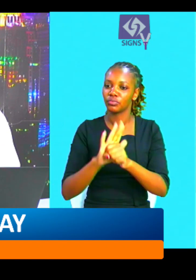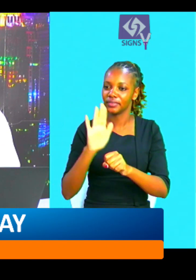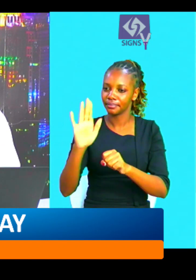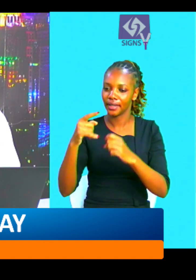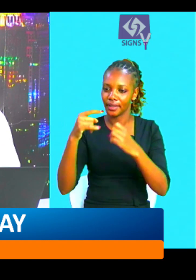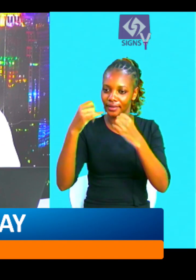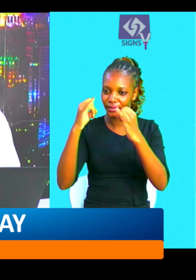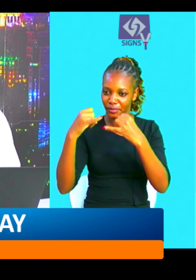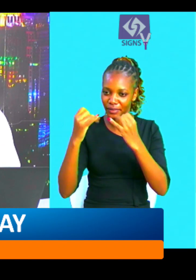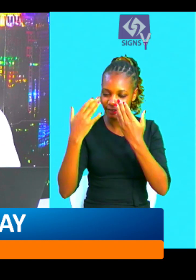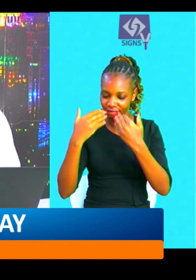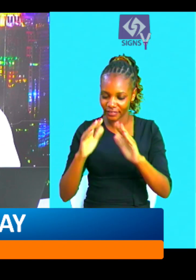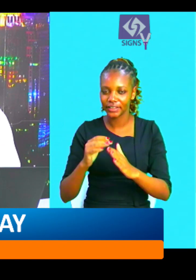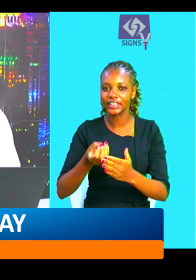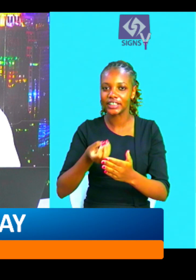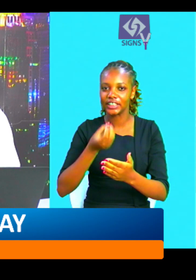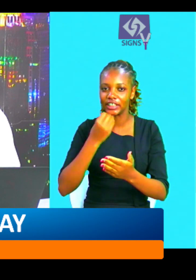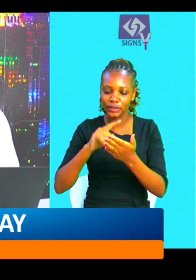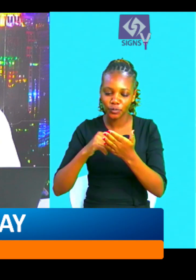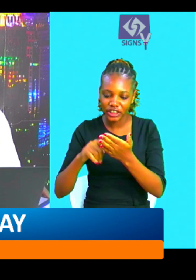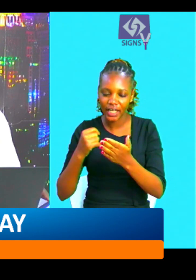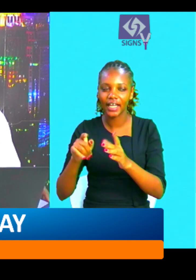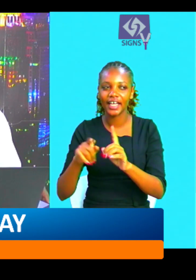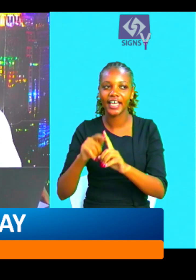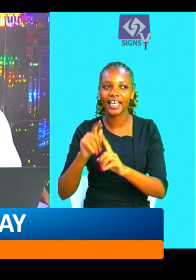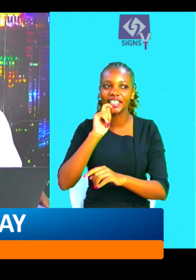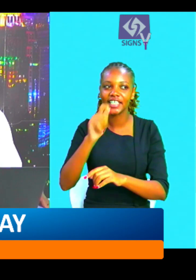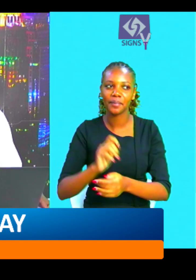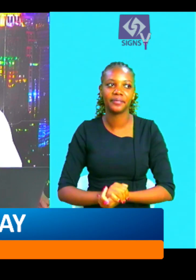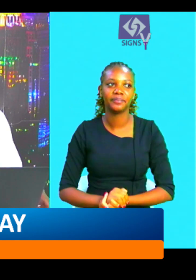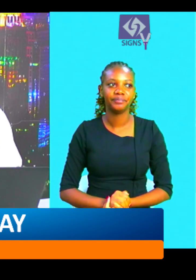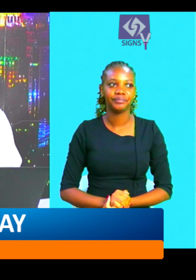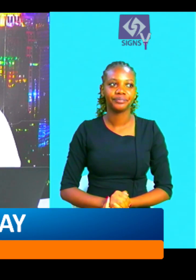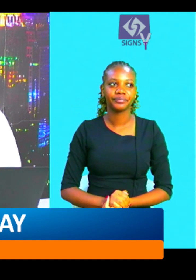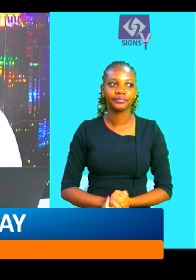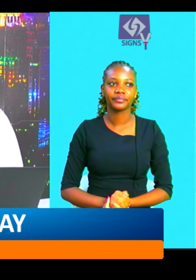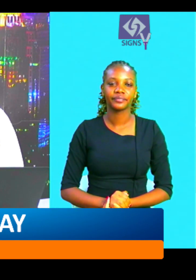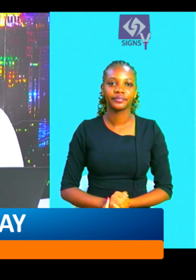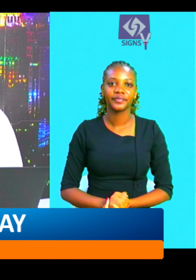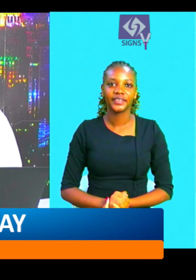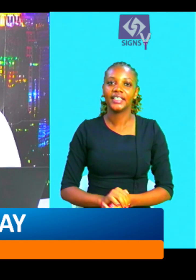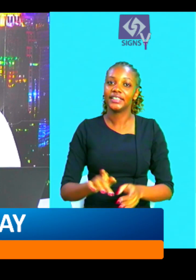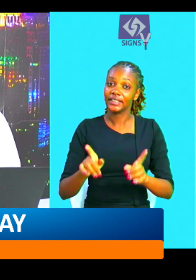Country Club? State Lodge. Oh, I just had to check.